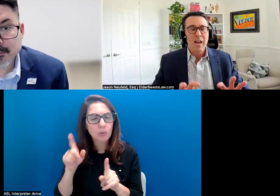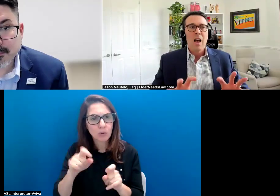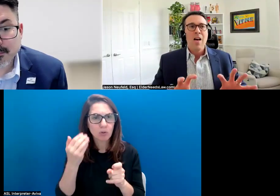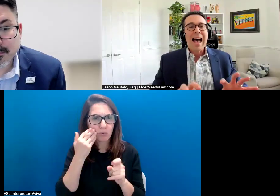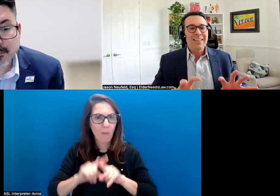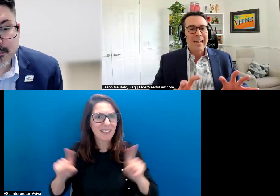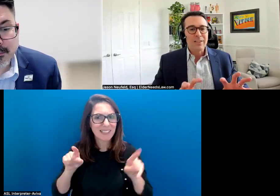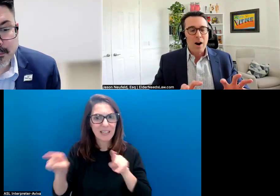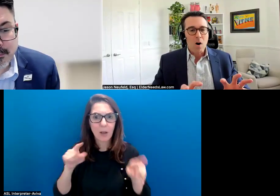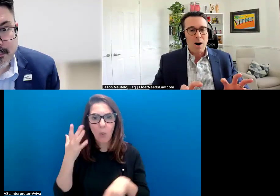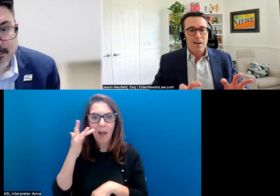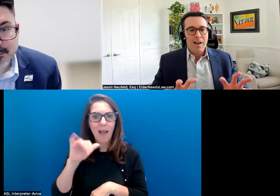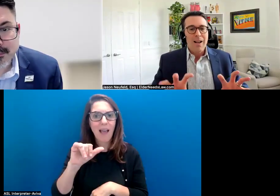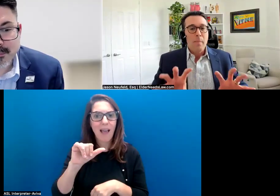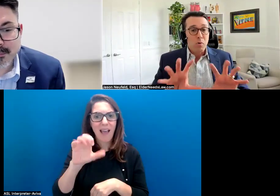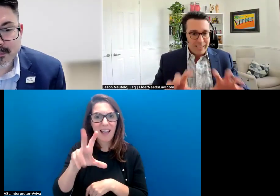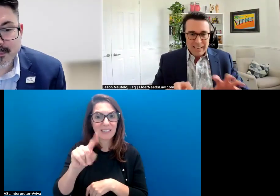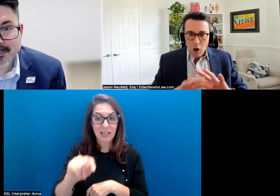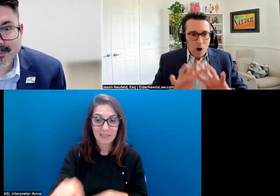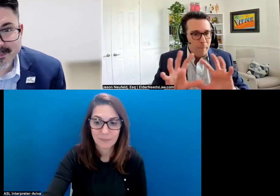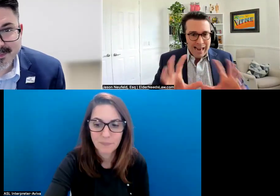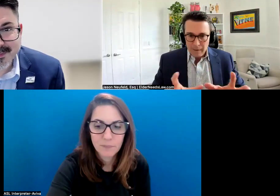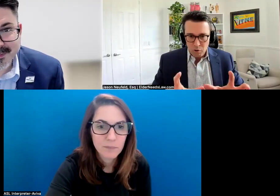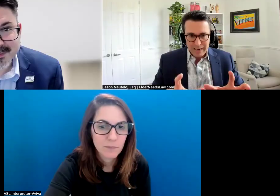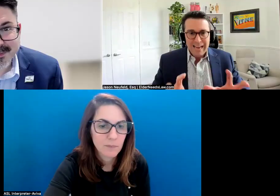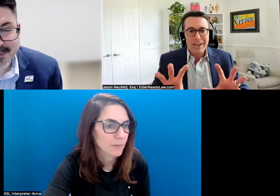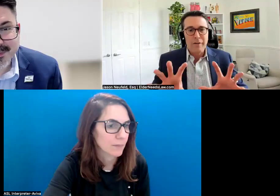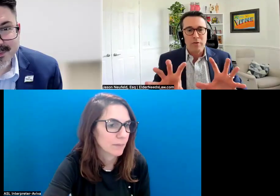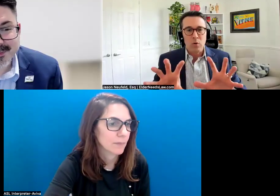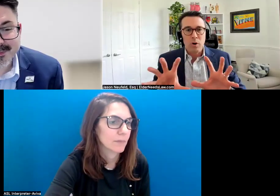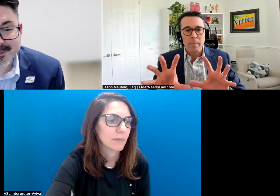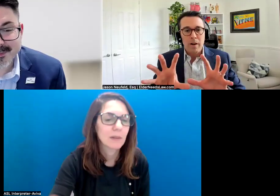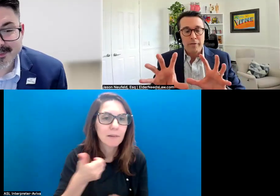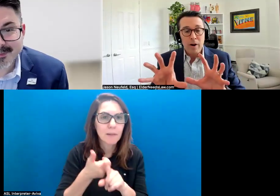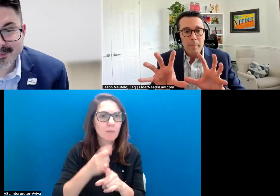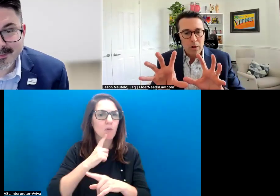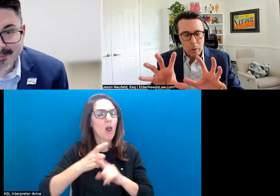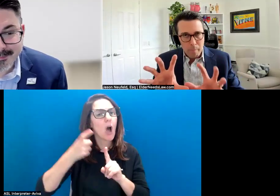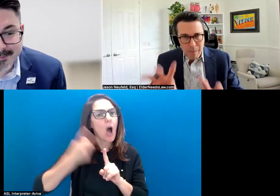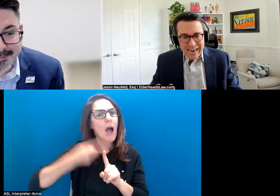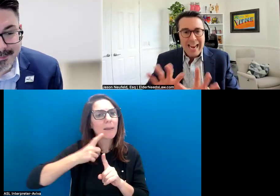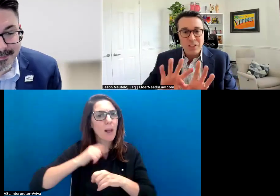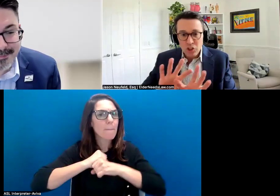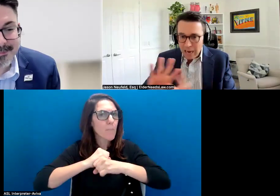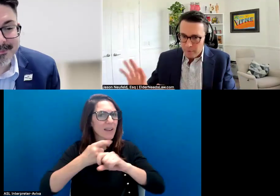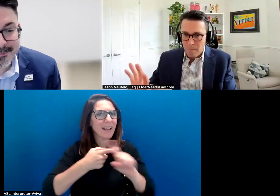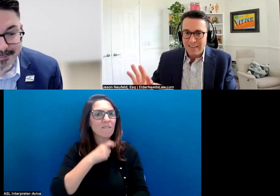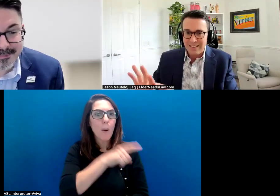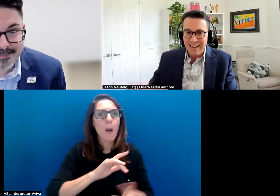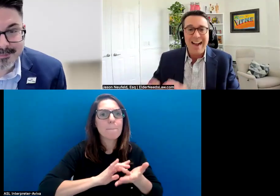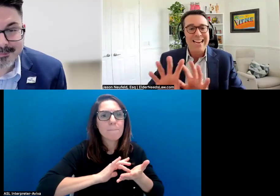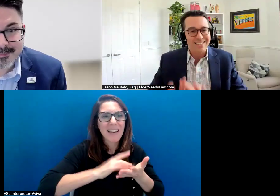because assets that are automatically protected from Medicaid separate